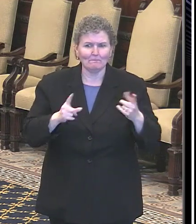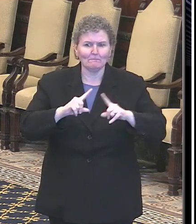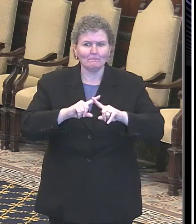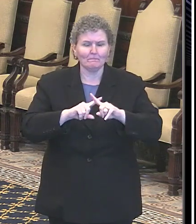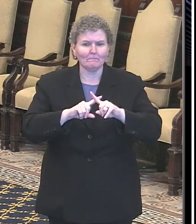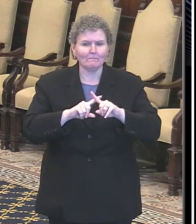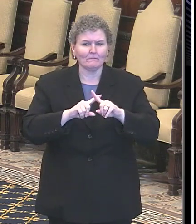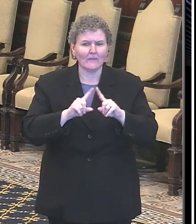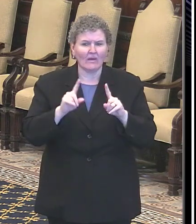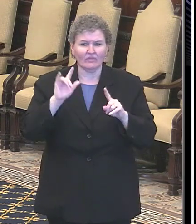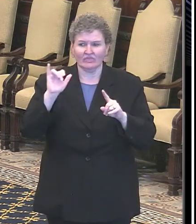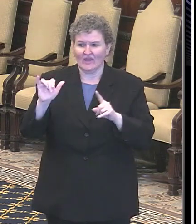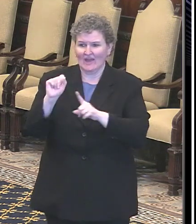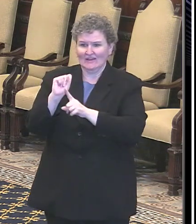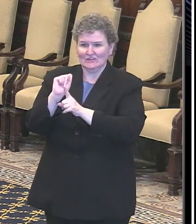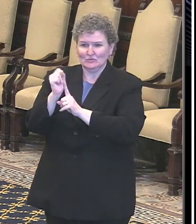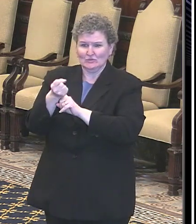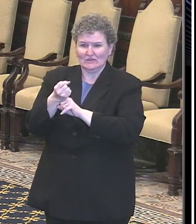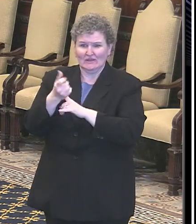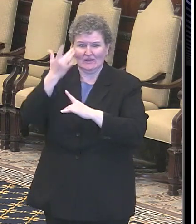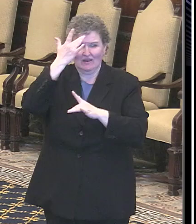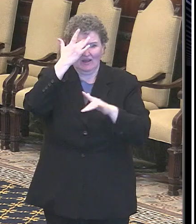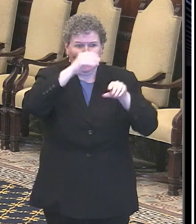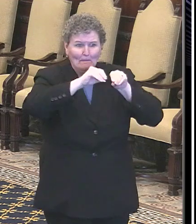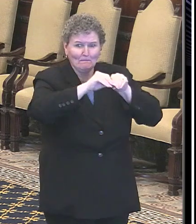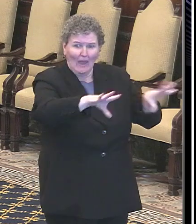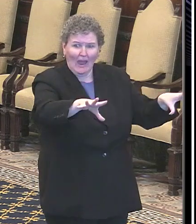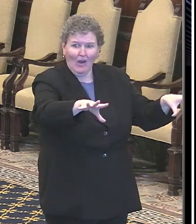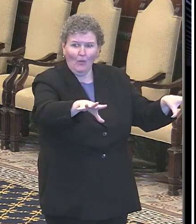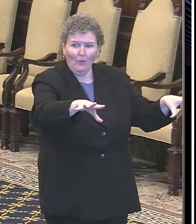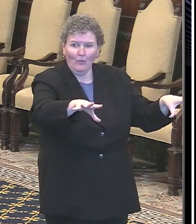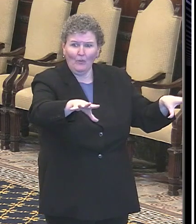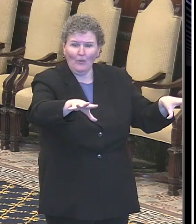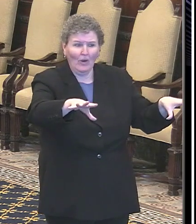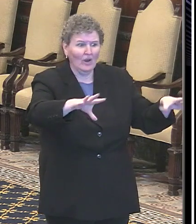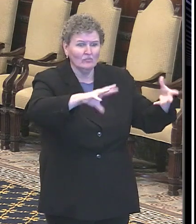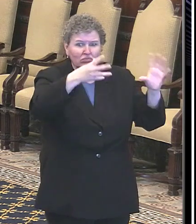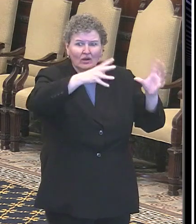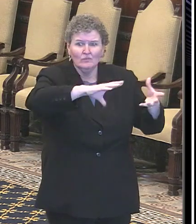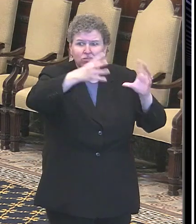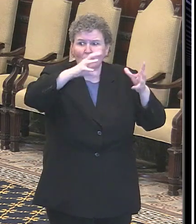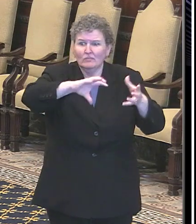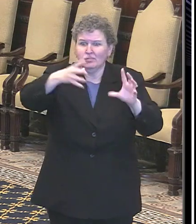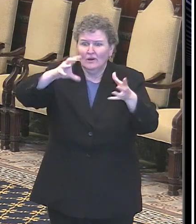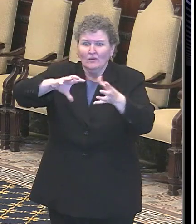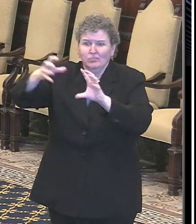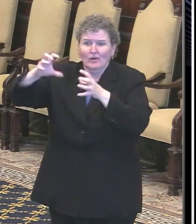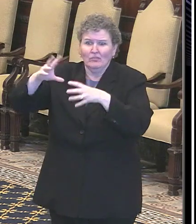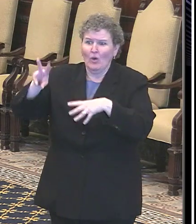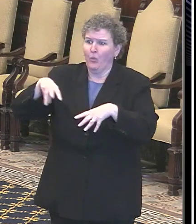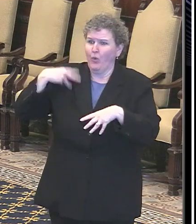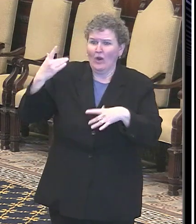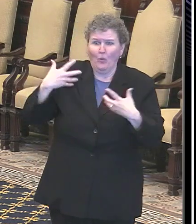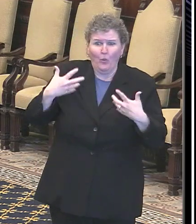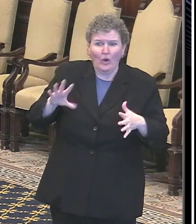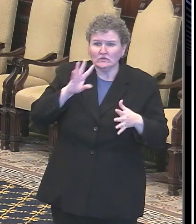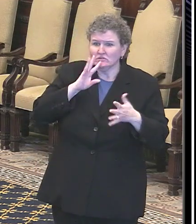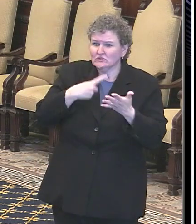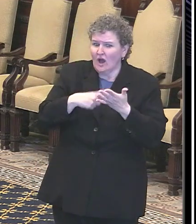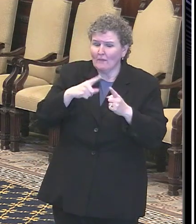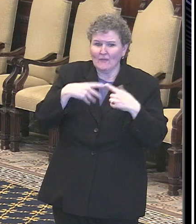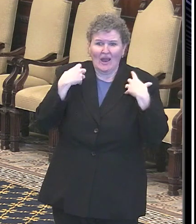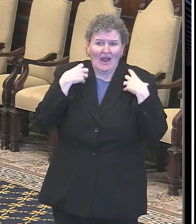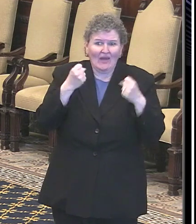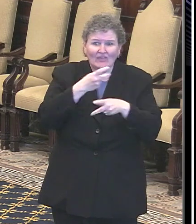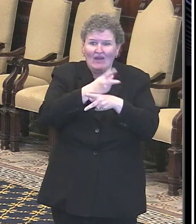multiplied the pandemic, how multiplied the misery is, because people in Washington don't want to talk about health care for all